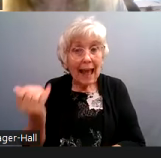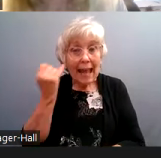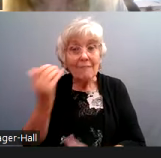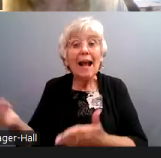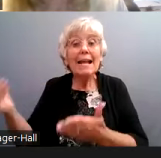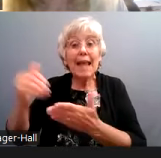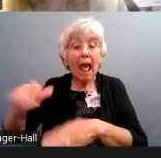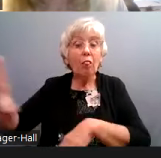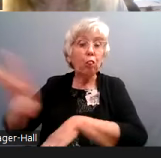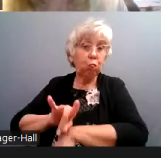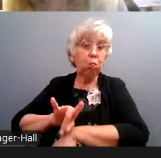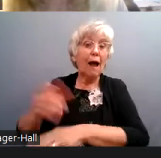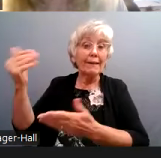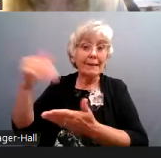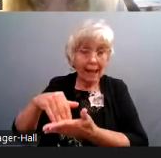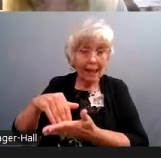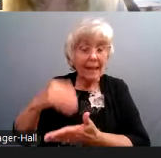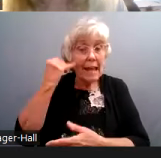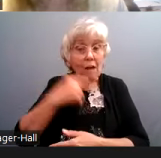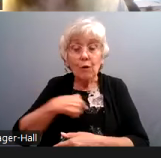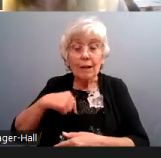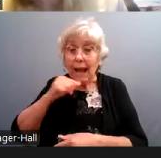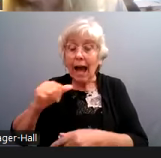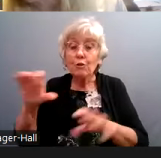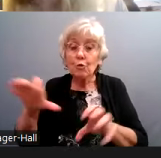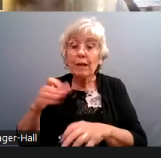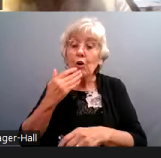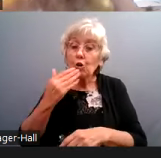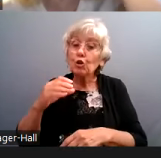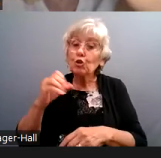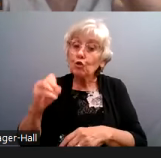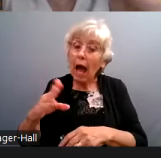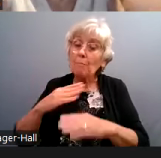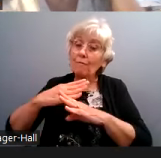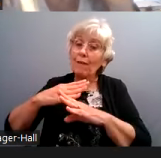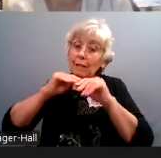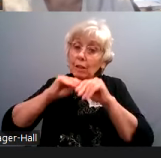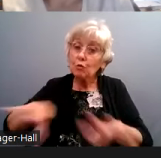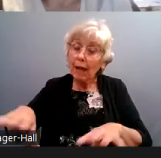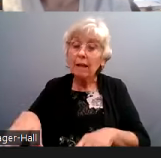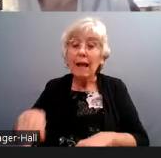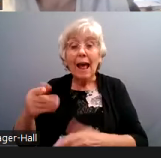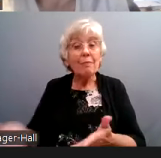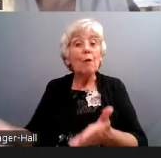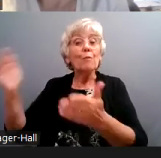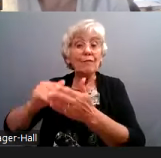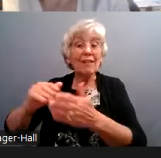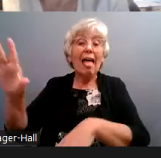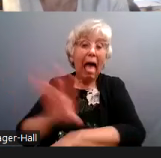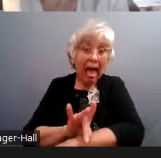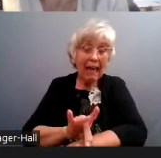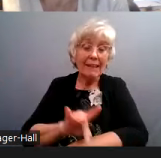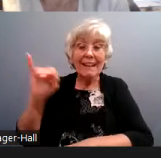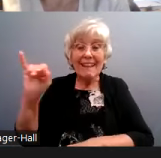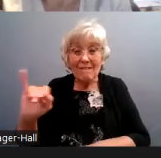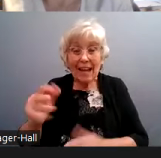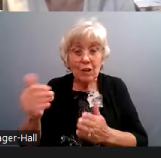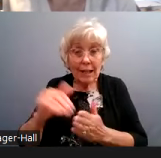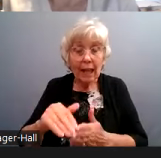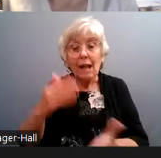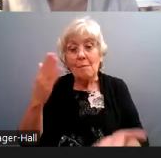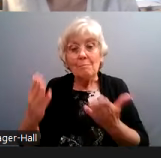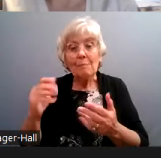reinfected, if we're not doing a good job preventing spread, and they get reinfected, they're going to be treated for additional 5 or